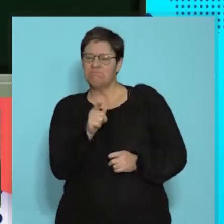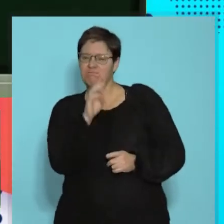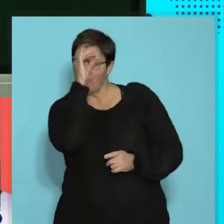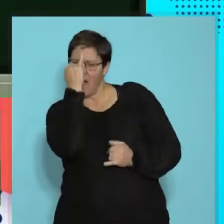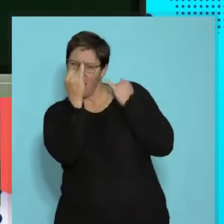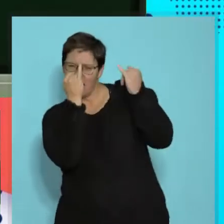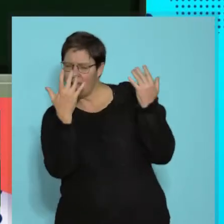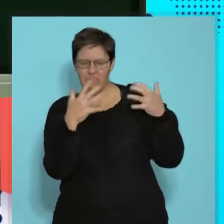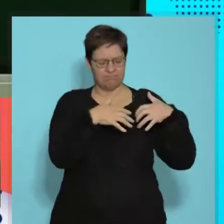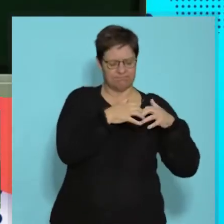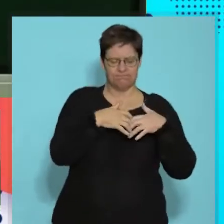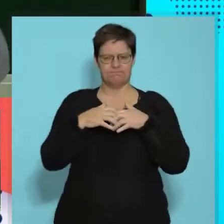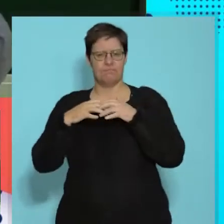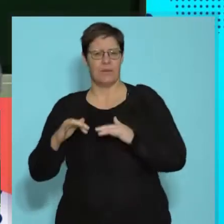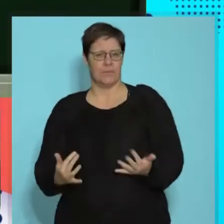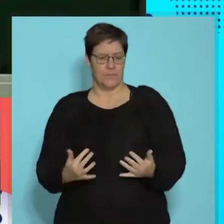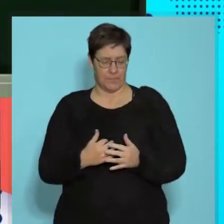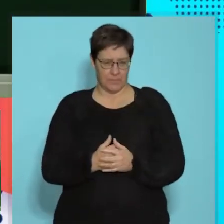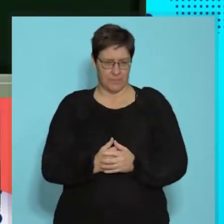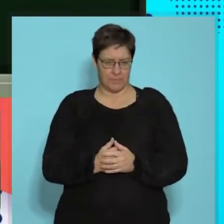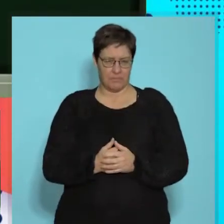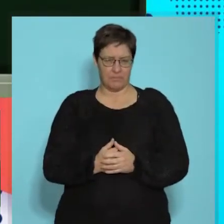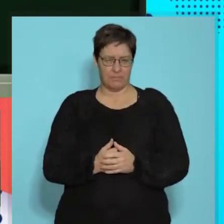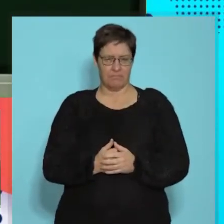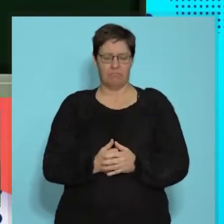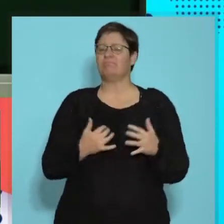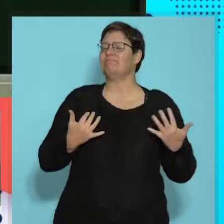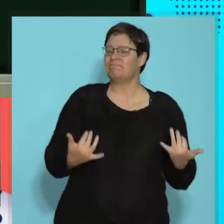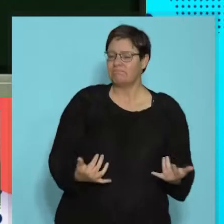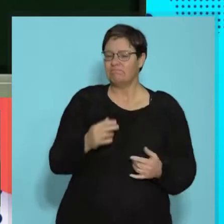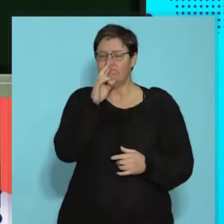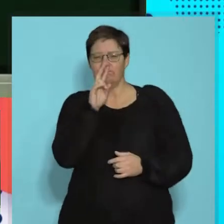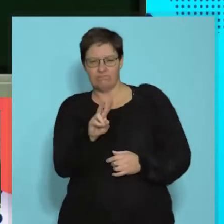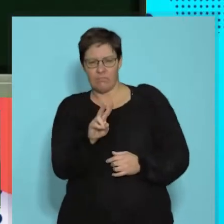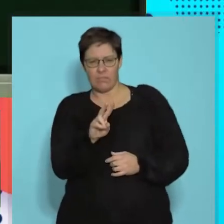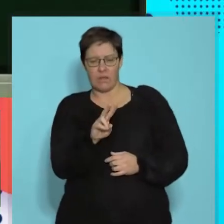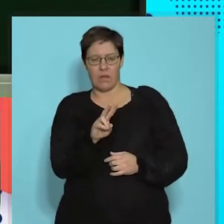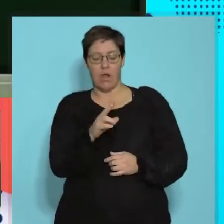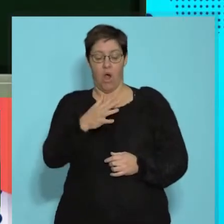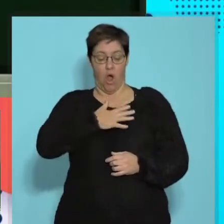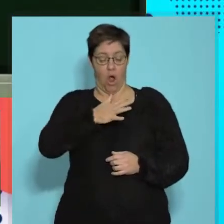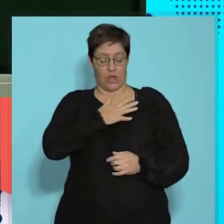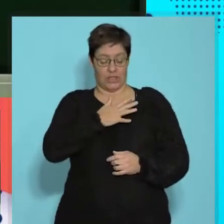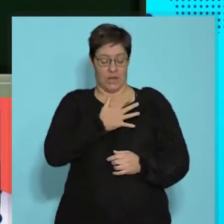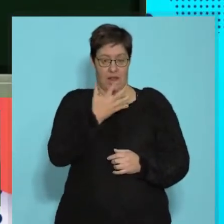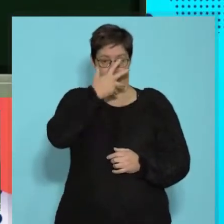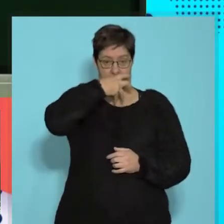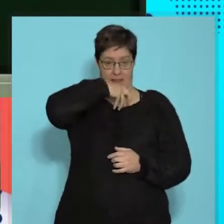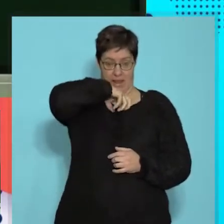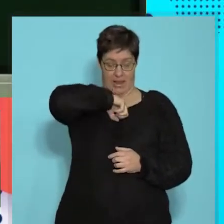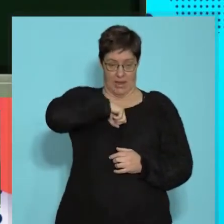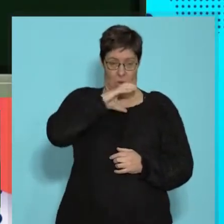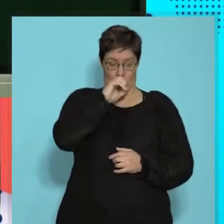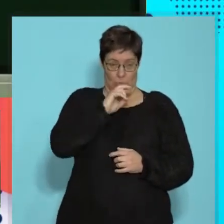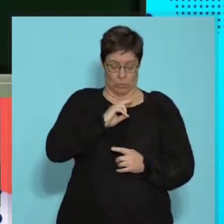a bit of idea of how it's come in, but we're basically looking at how are we going to bring in oxygen and